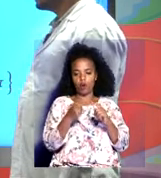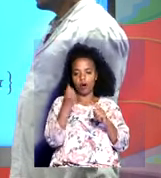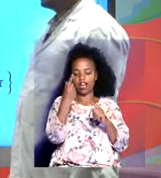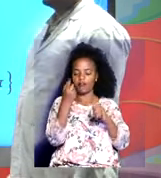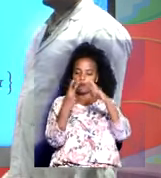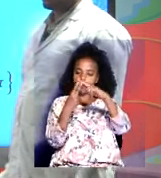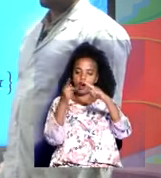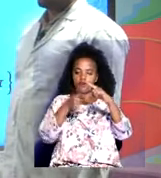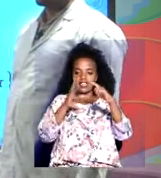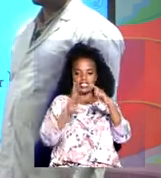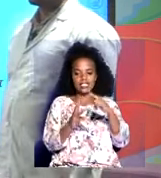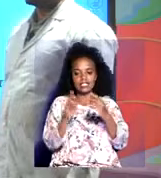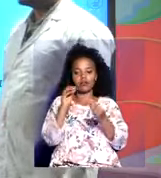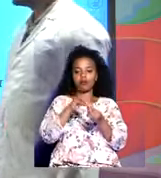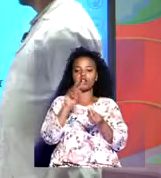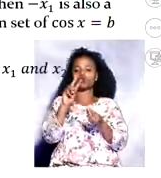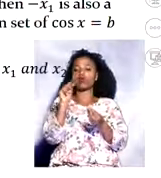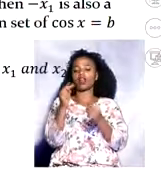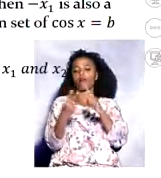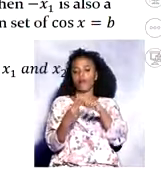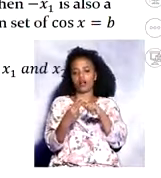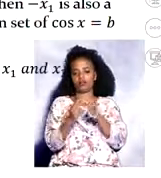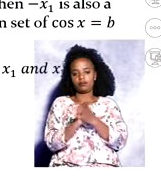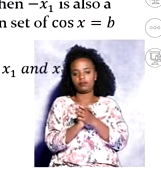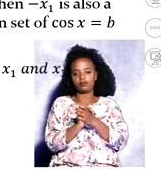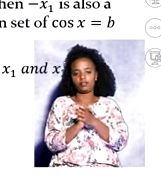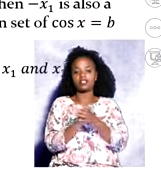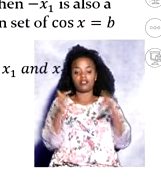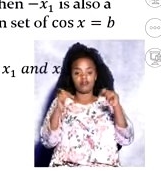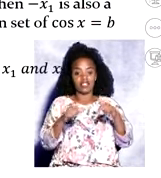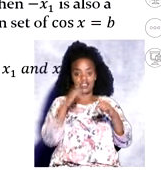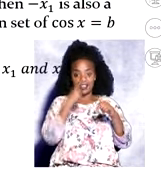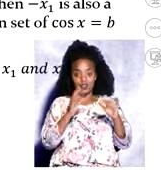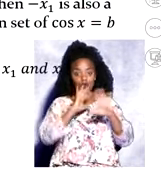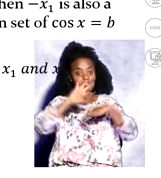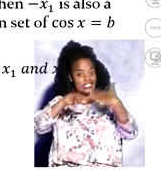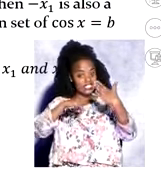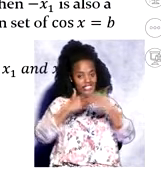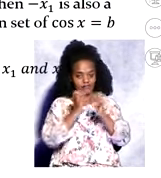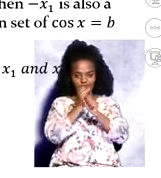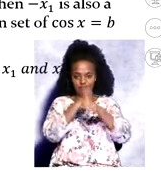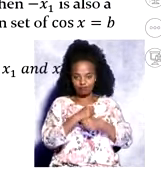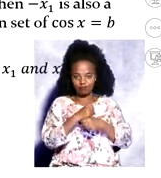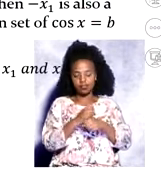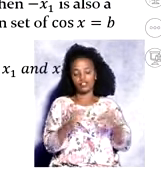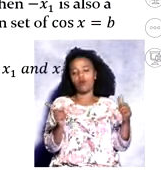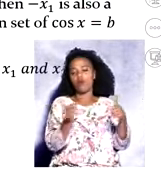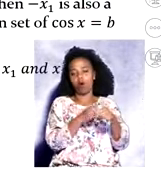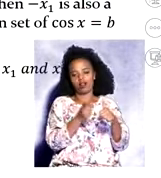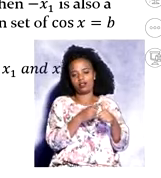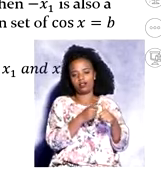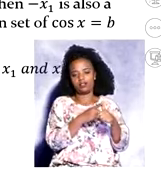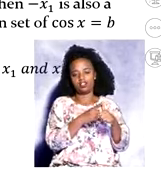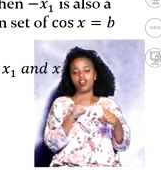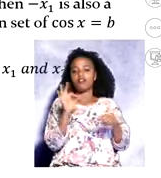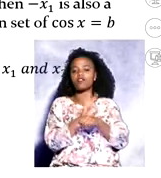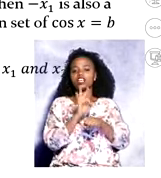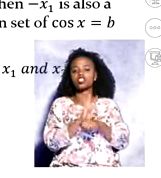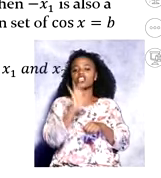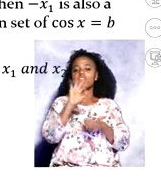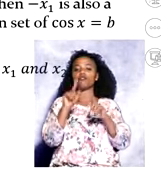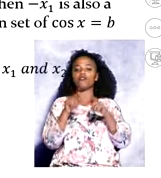plus 2n pi. So this is it. To summarize what we have seen today, 1. The function f of